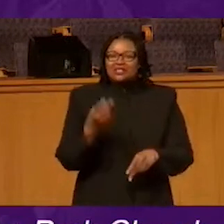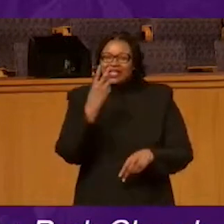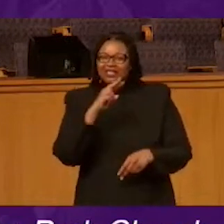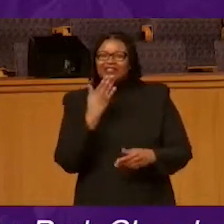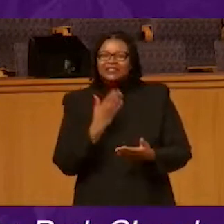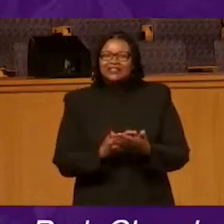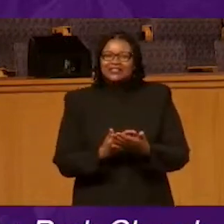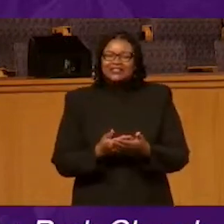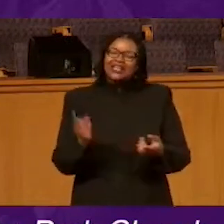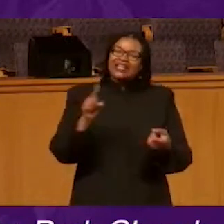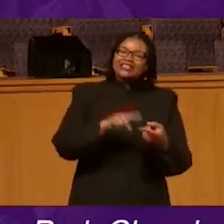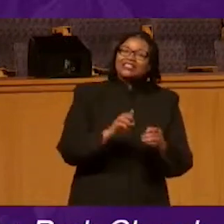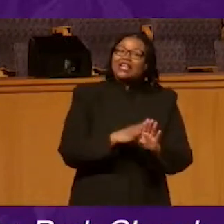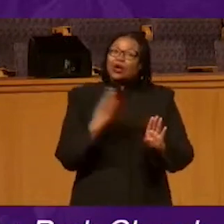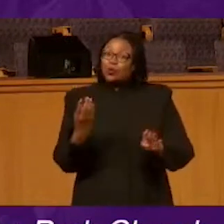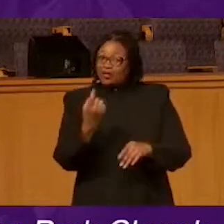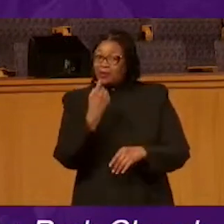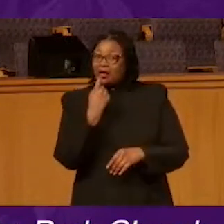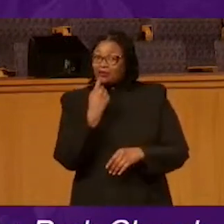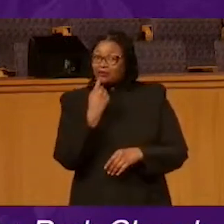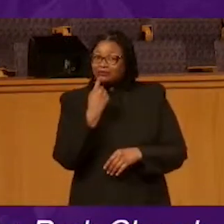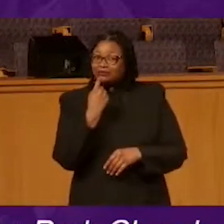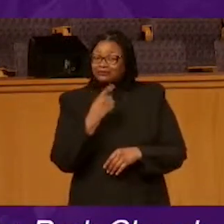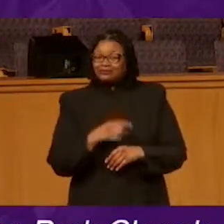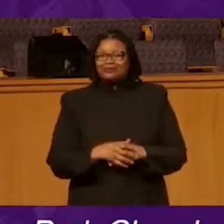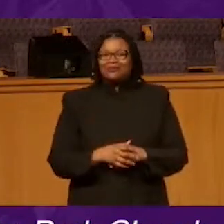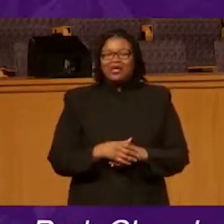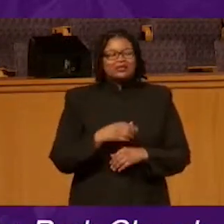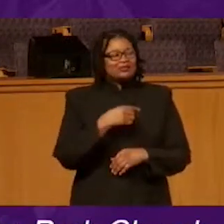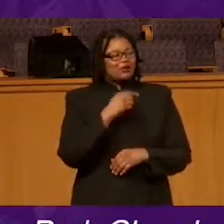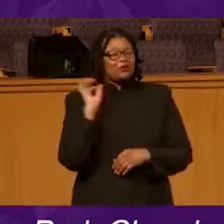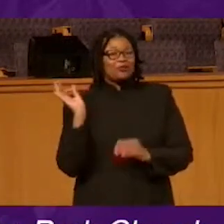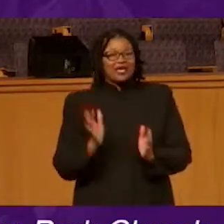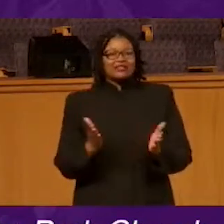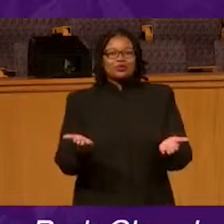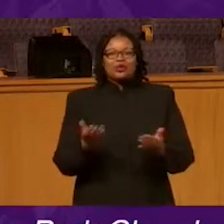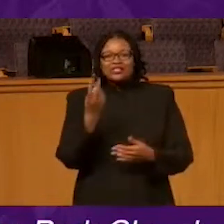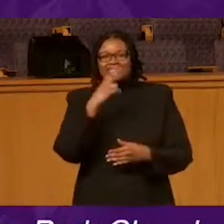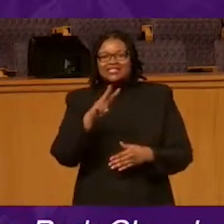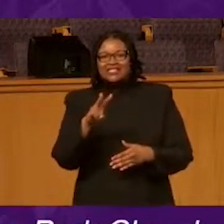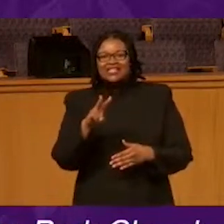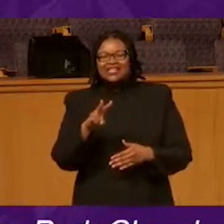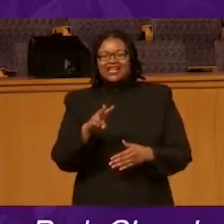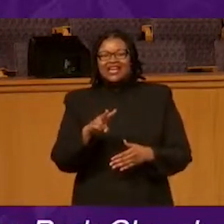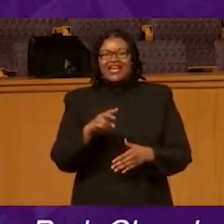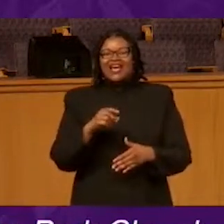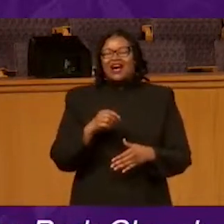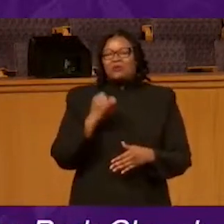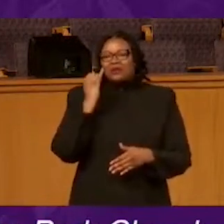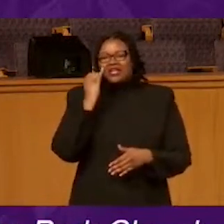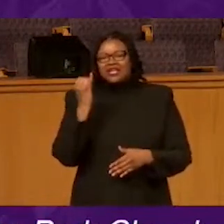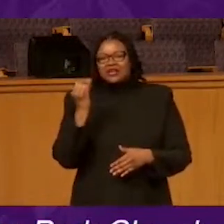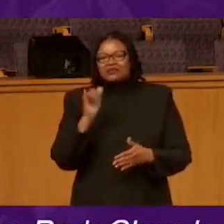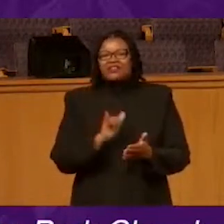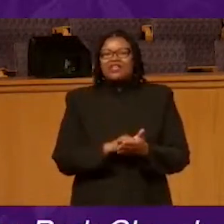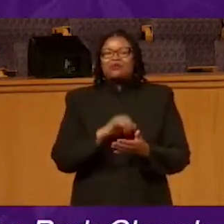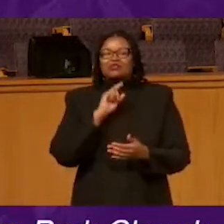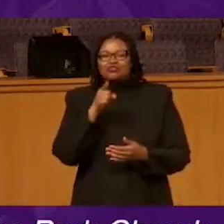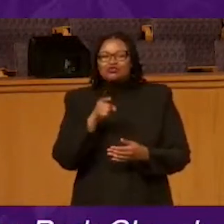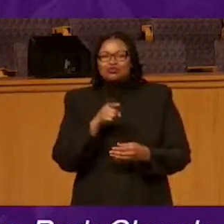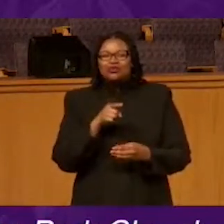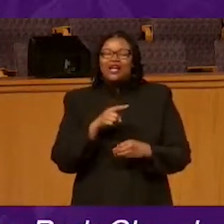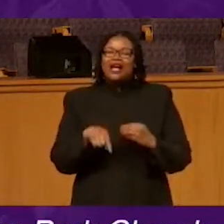they open their mouths? So I wanted to see what that was about. And so I asked her a